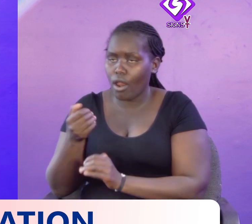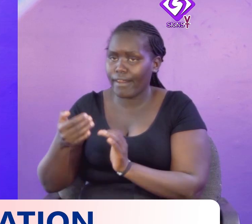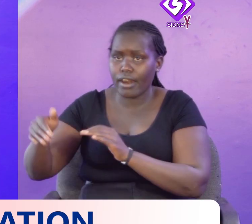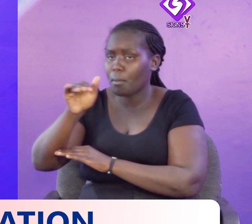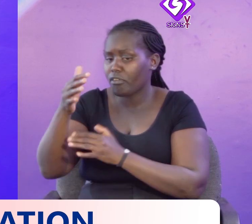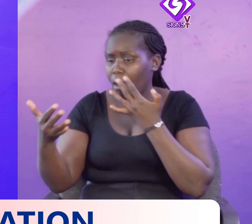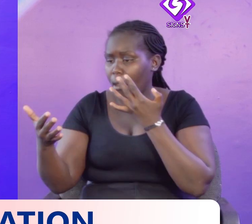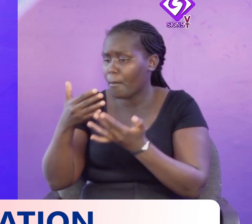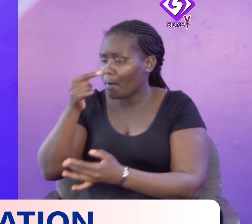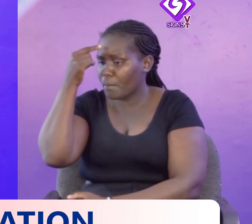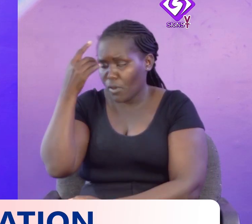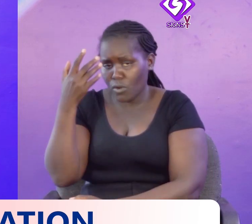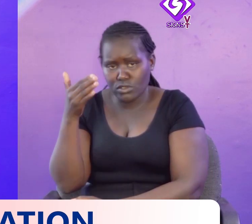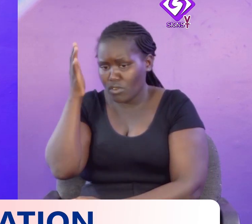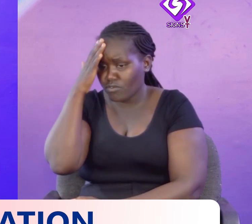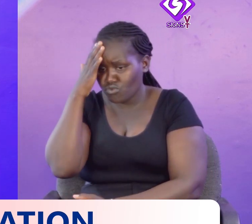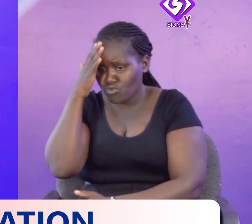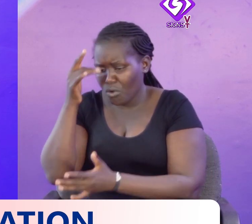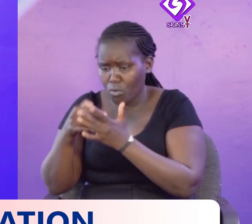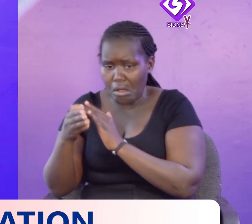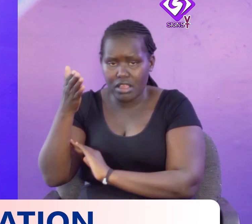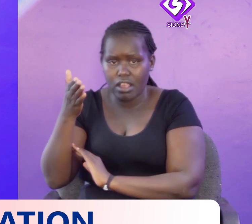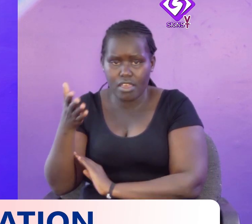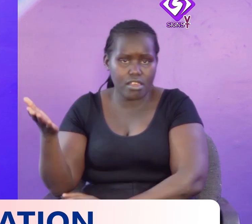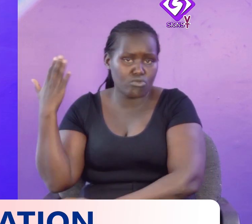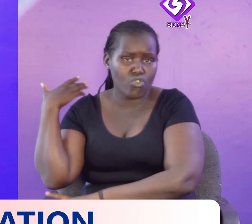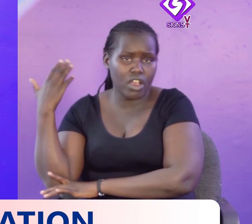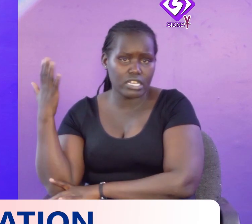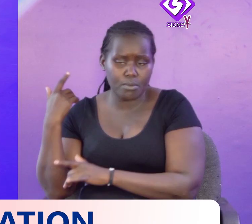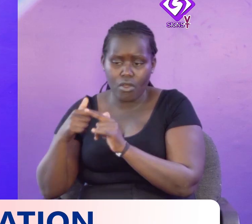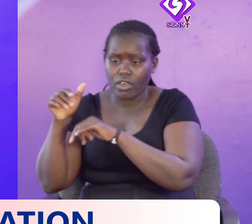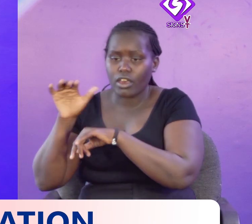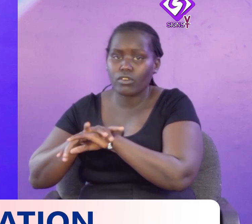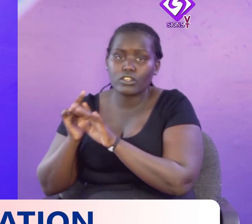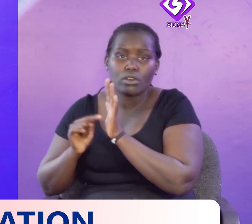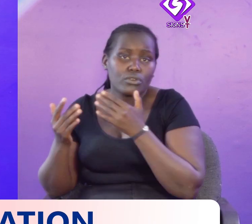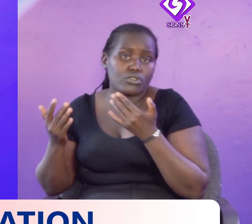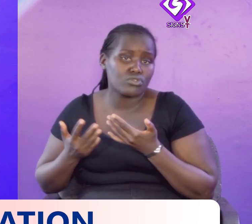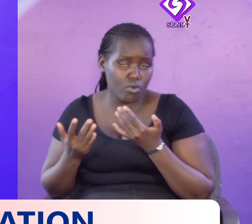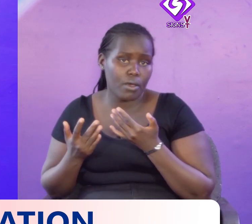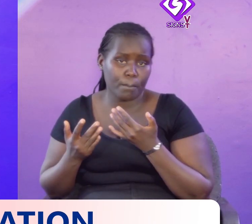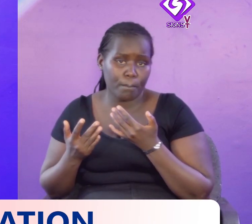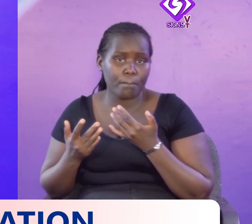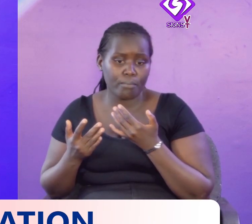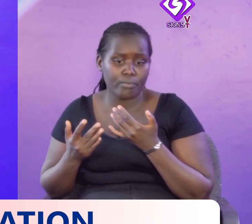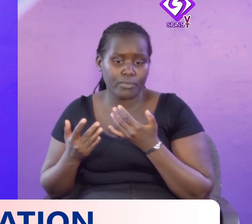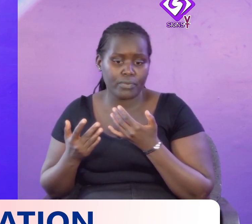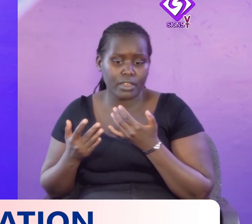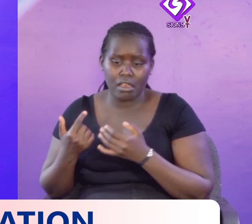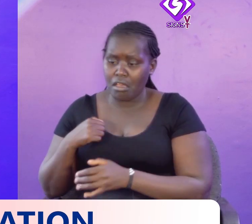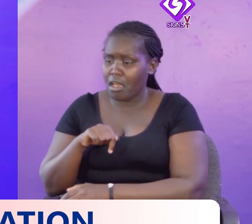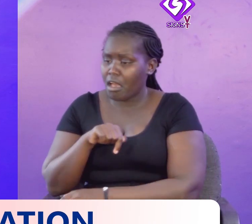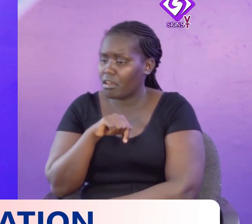of kujua what has been there before, you reach a point where you just say, we've not been in the